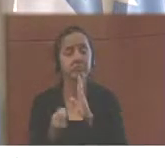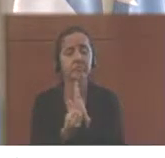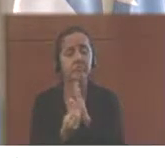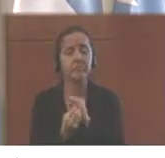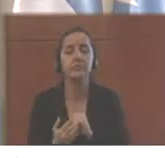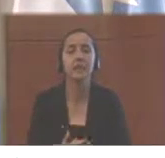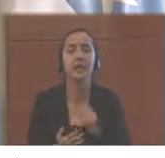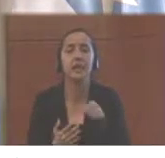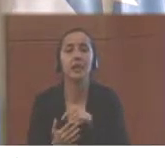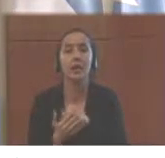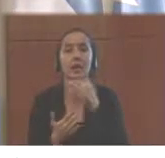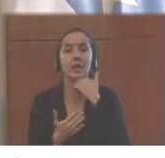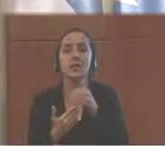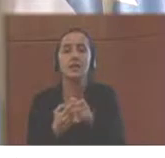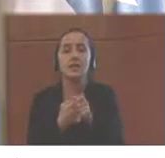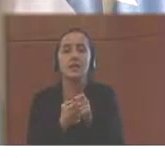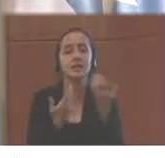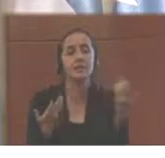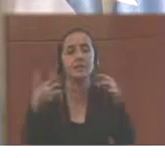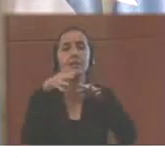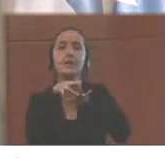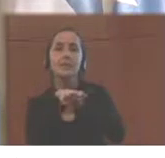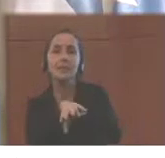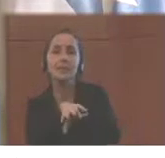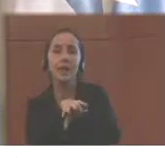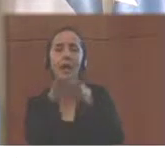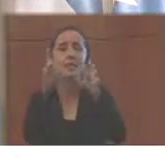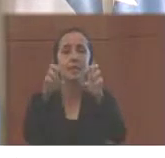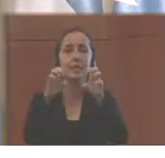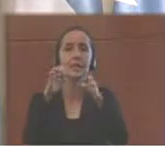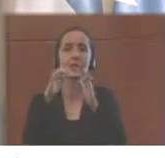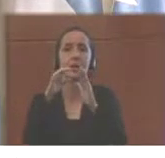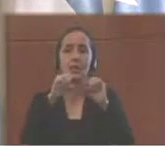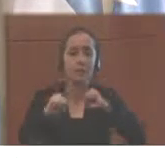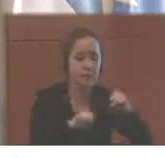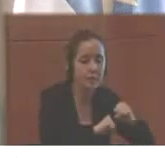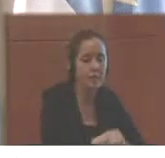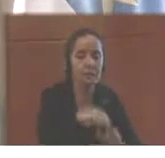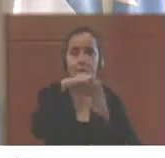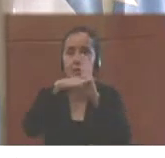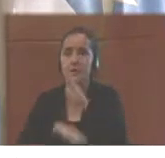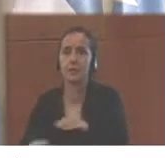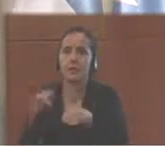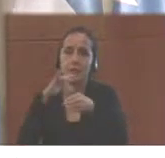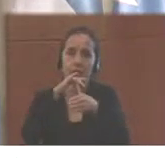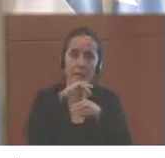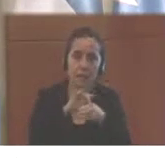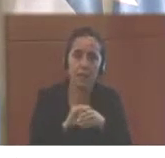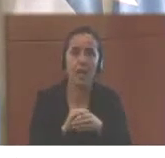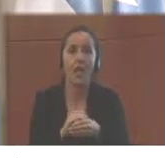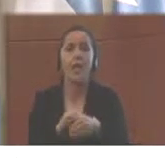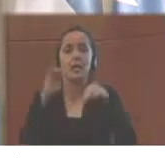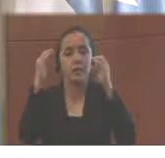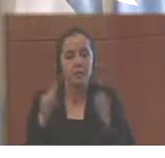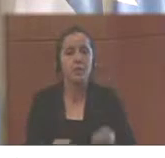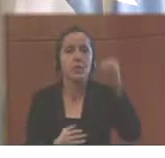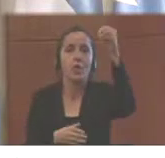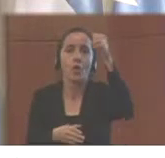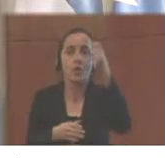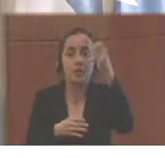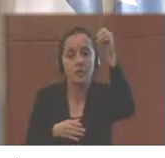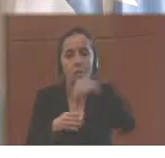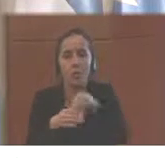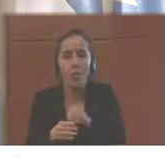Also, we're developing processes to integrate the variables of risk management and public investment